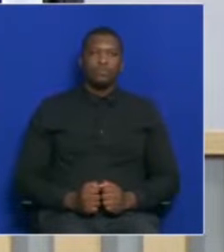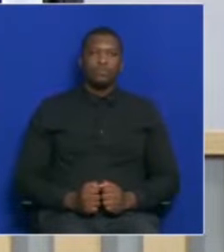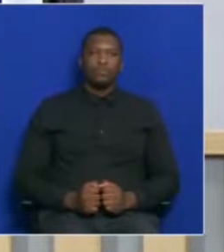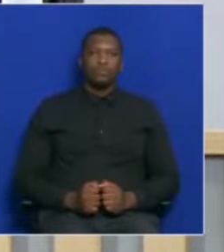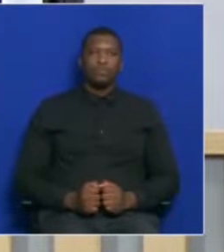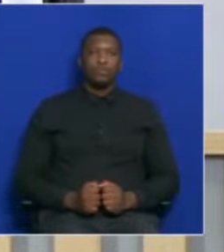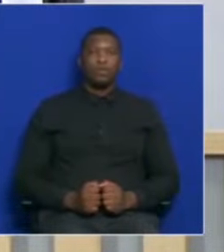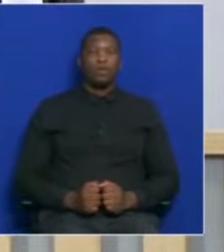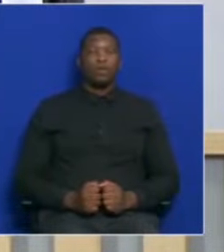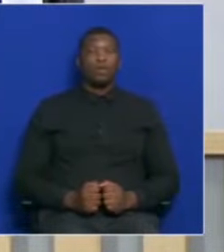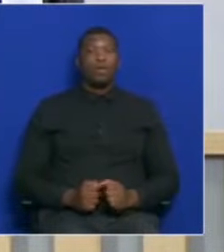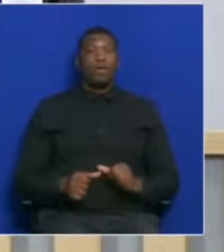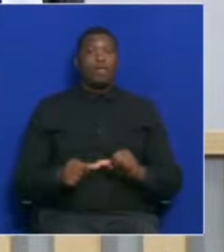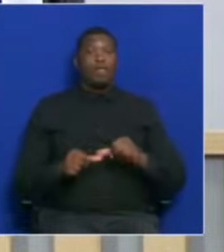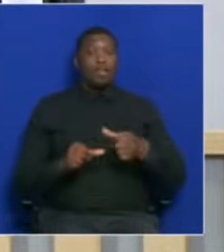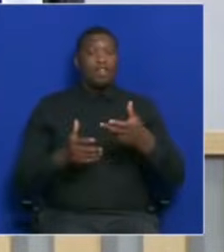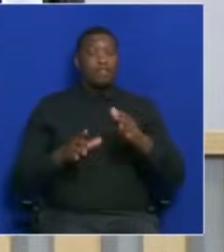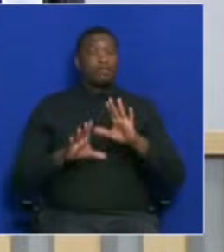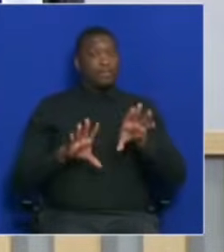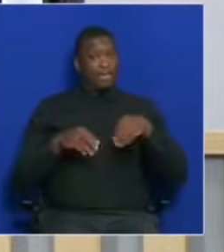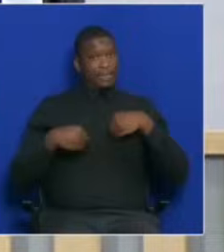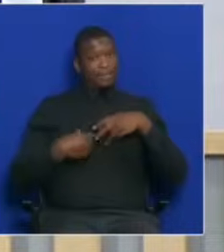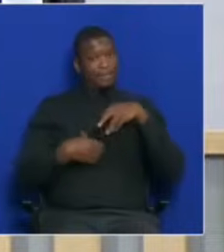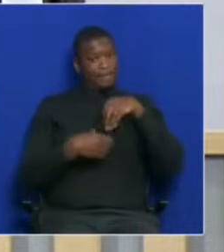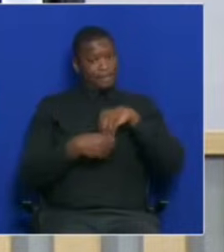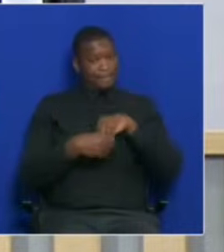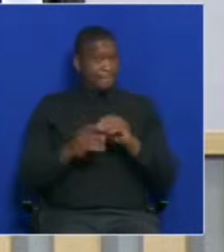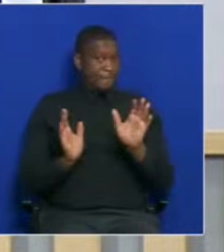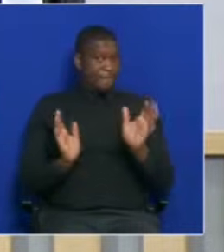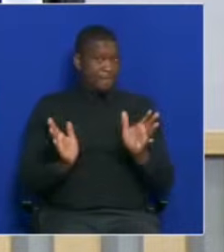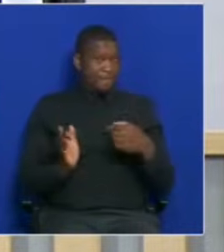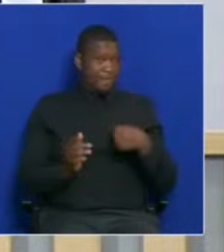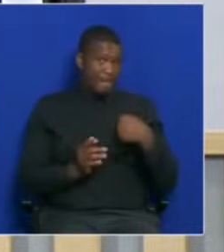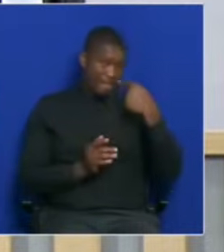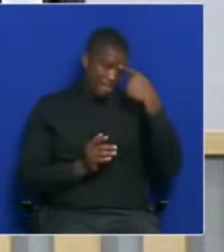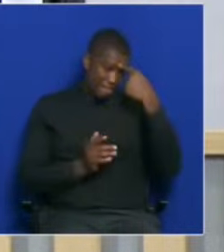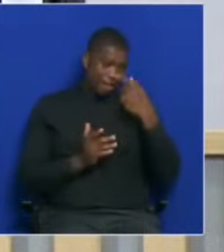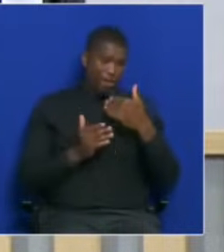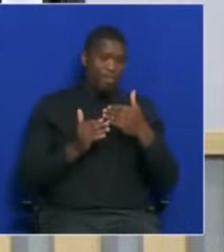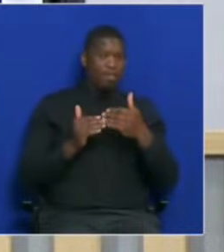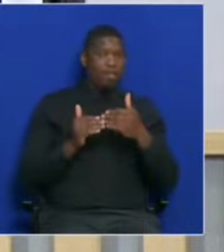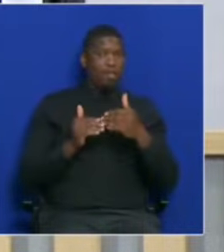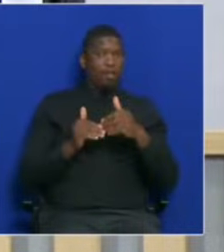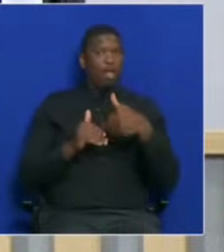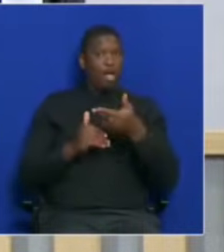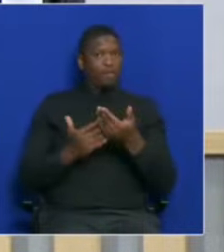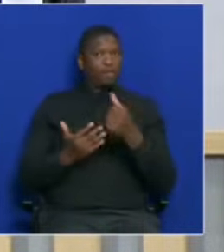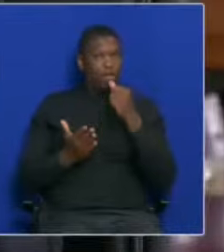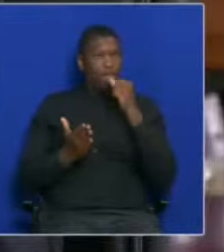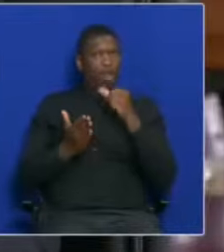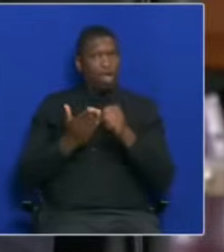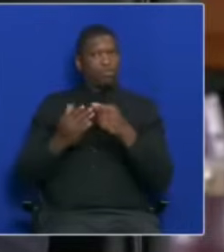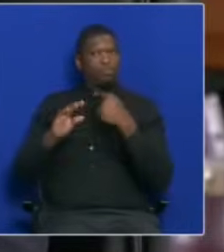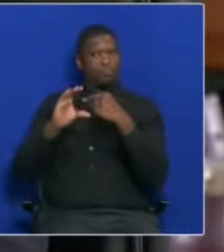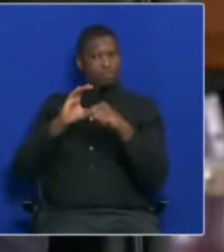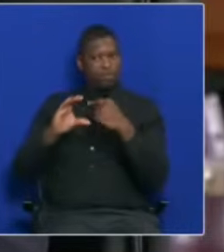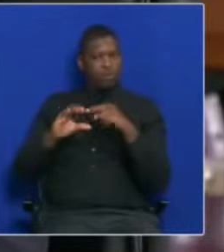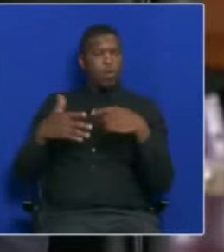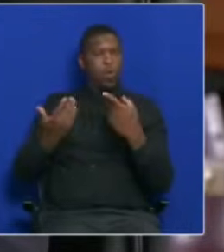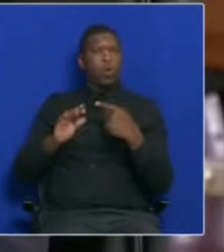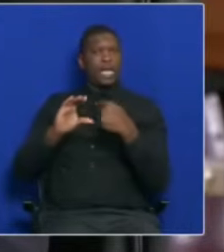Having accepted your involvement, I then think a lot of the correspondence makes sense because we know that, for